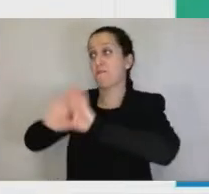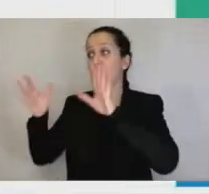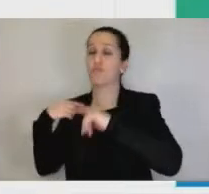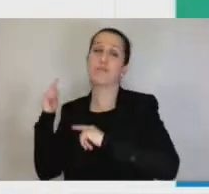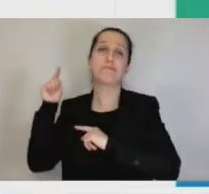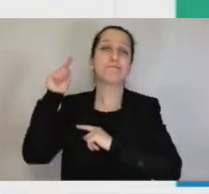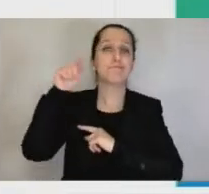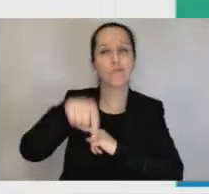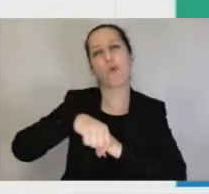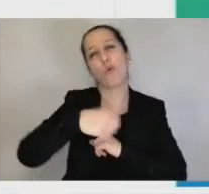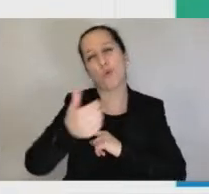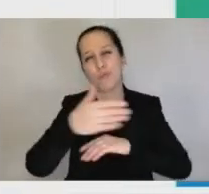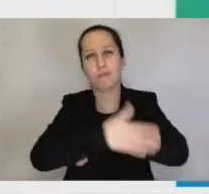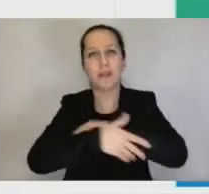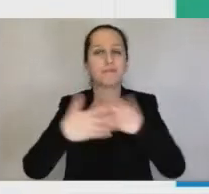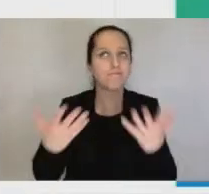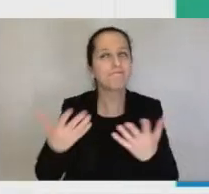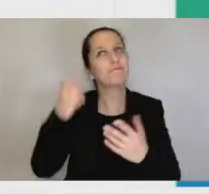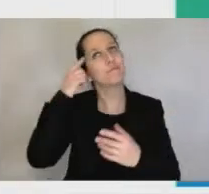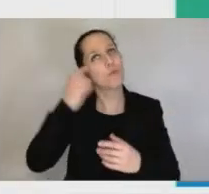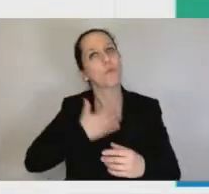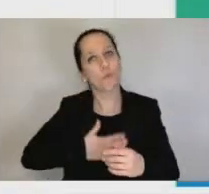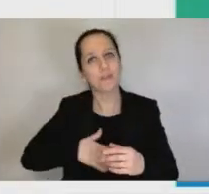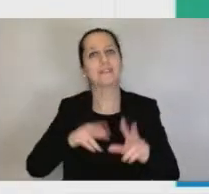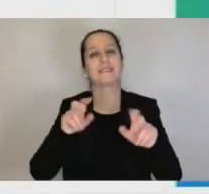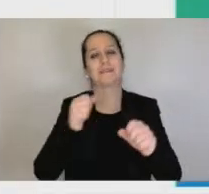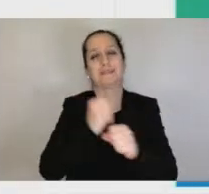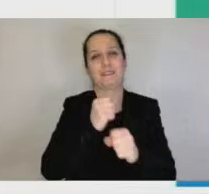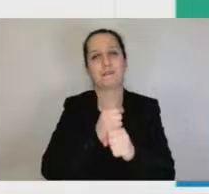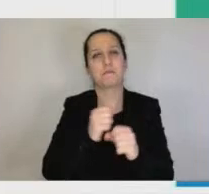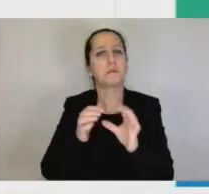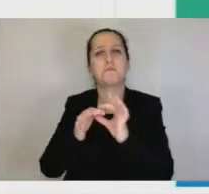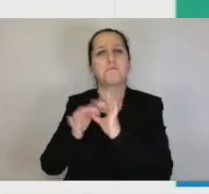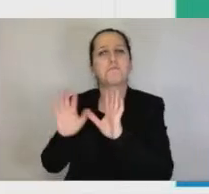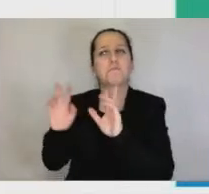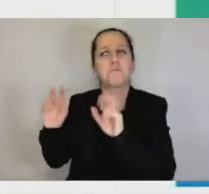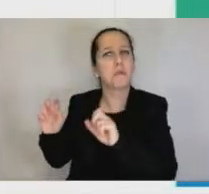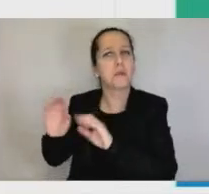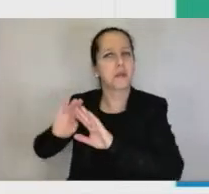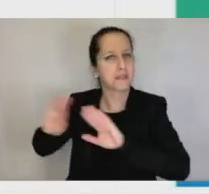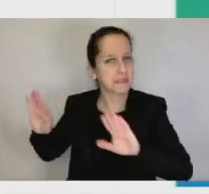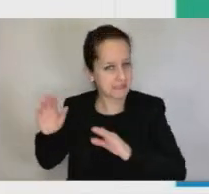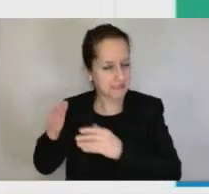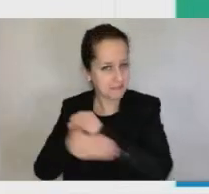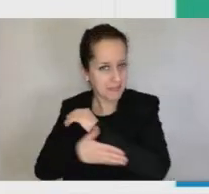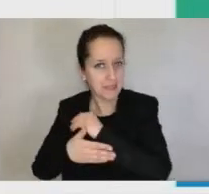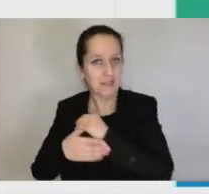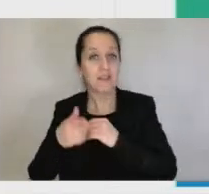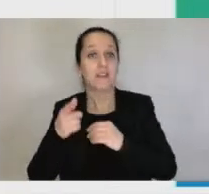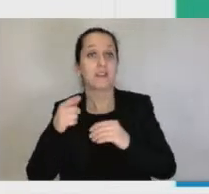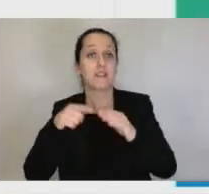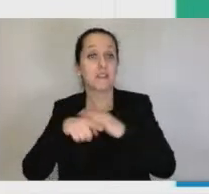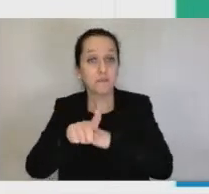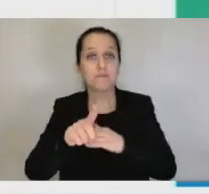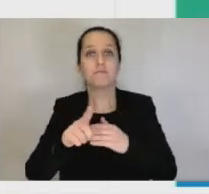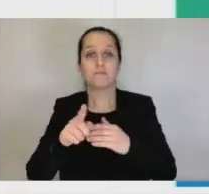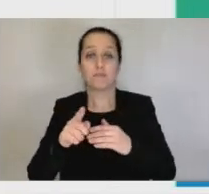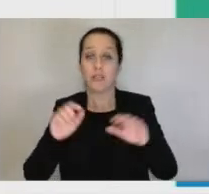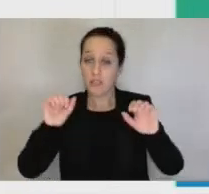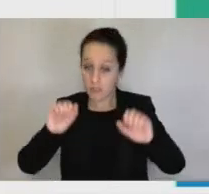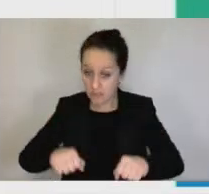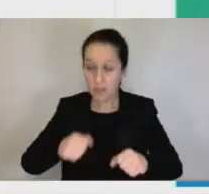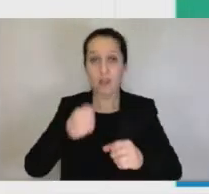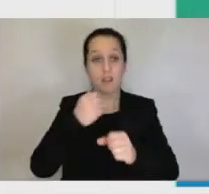their countries of origin. Now, rural situation is one of the main reasons why people